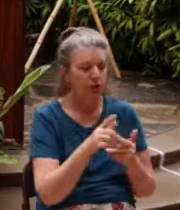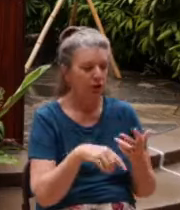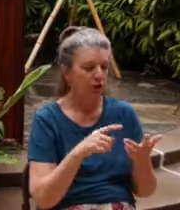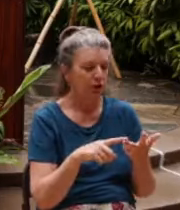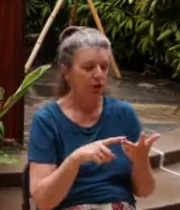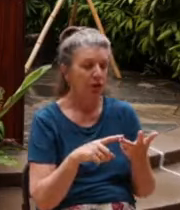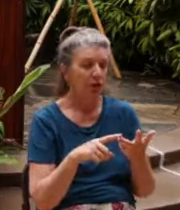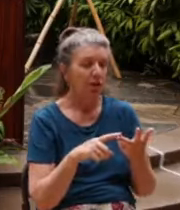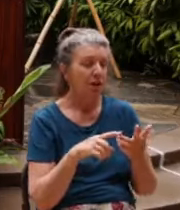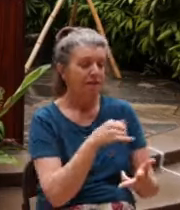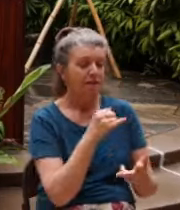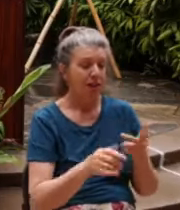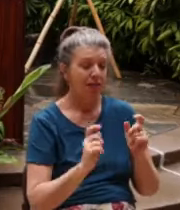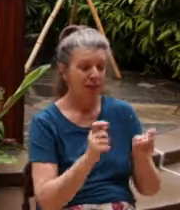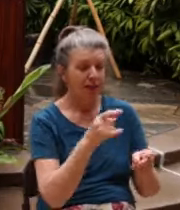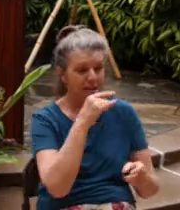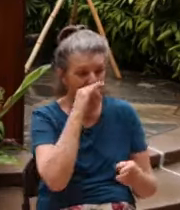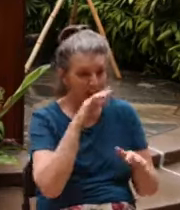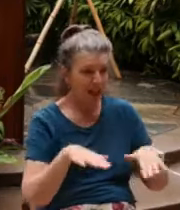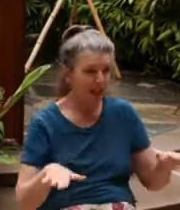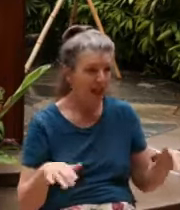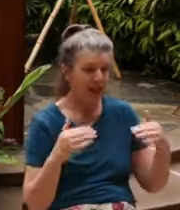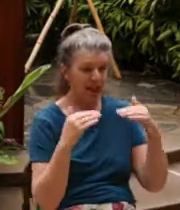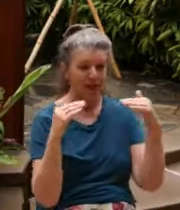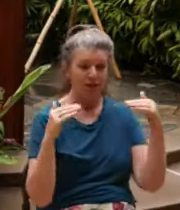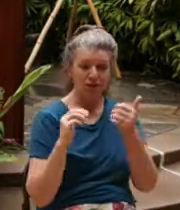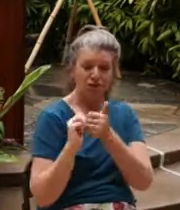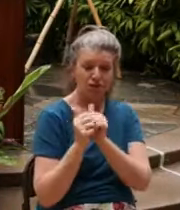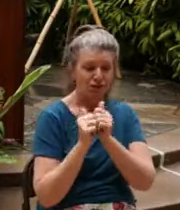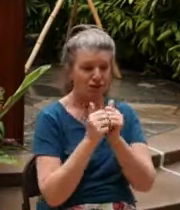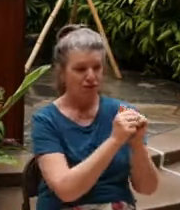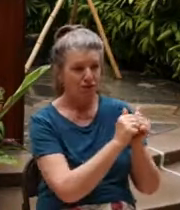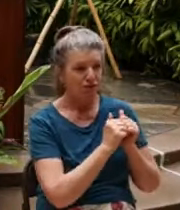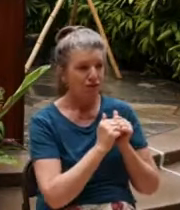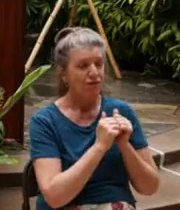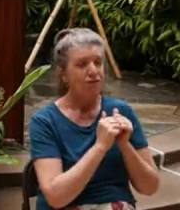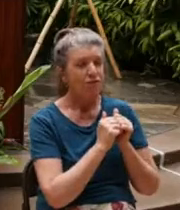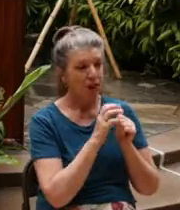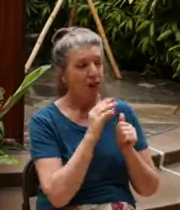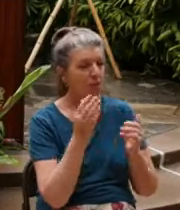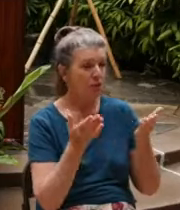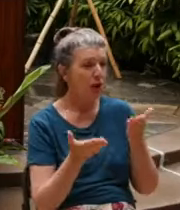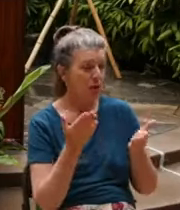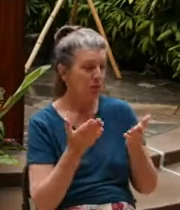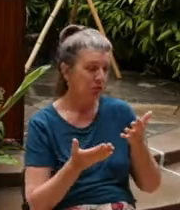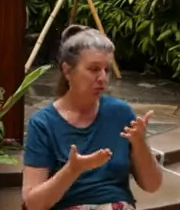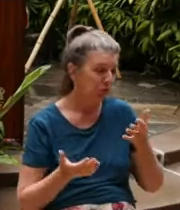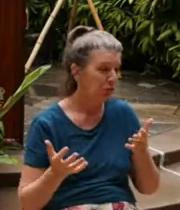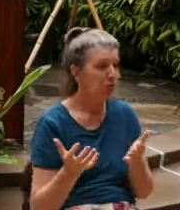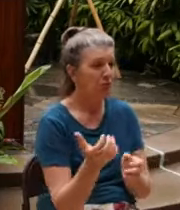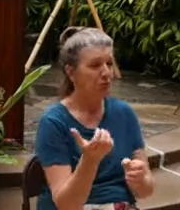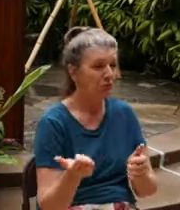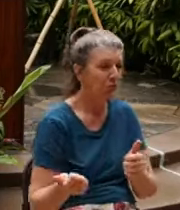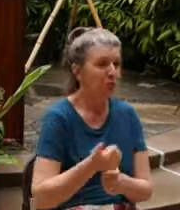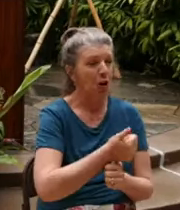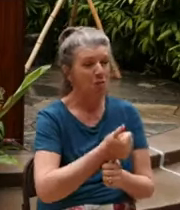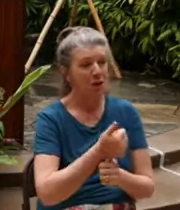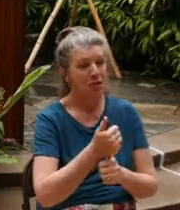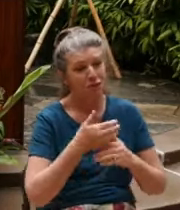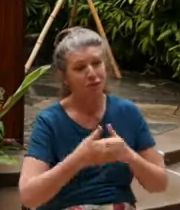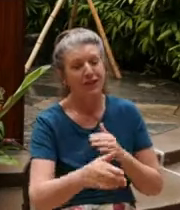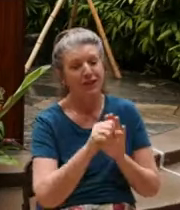our Kiki a level playing field to compete and perhaps dominate with the rest of the